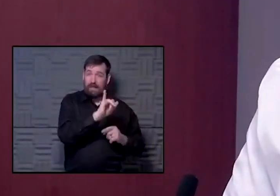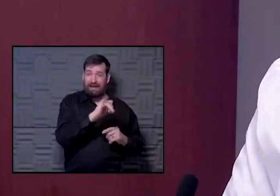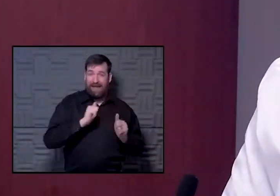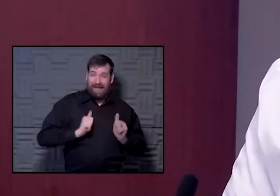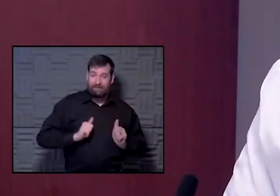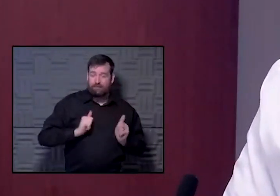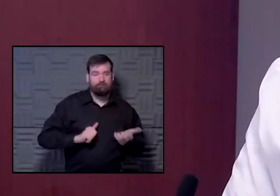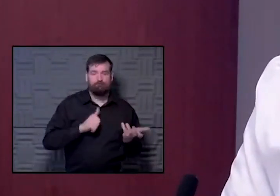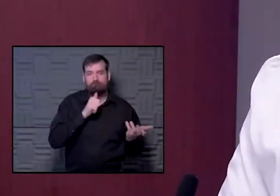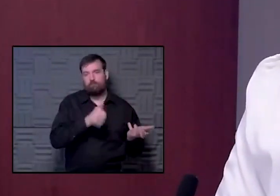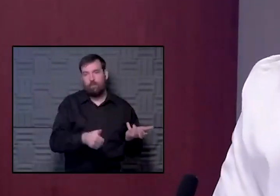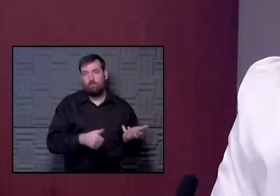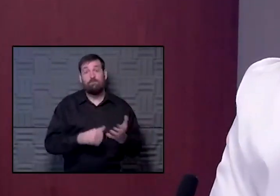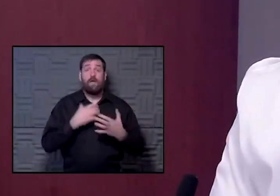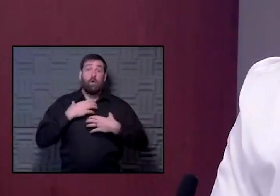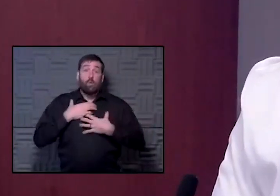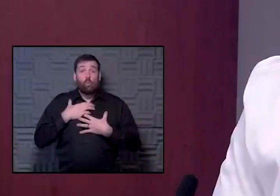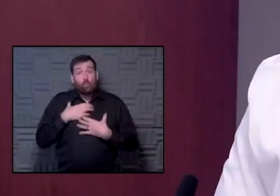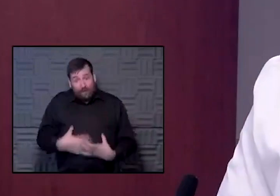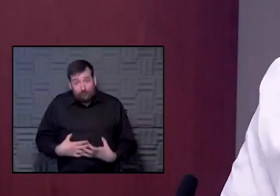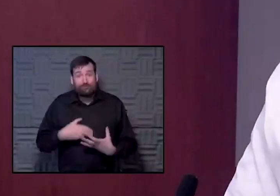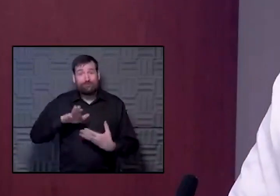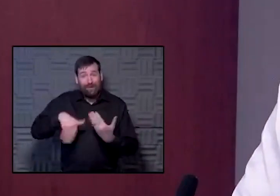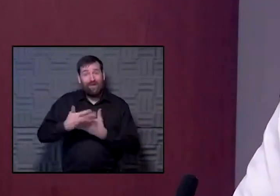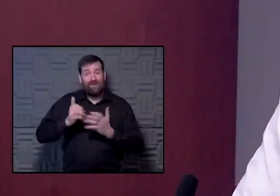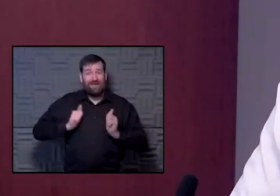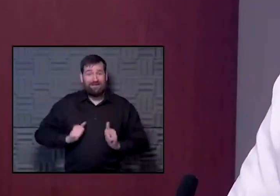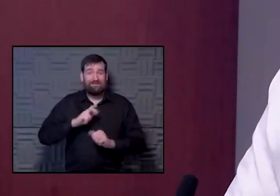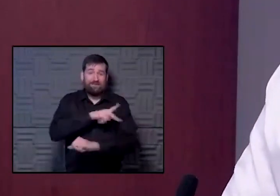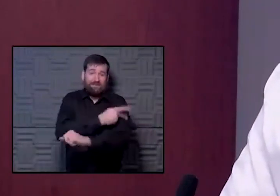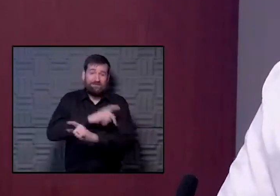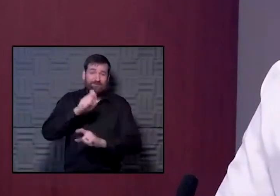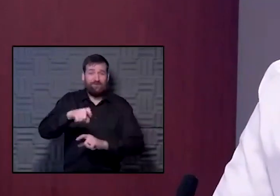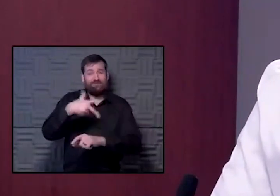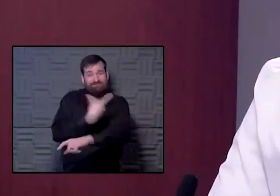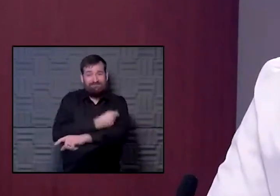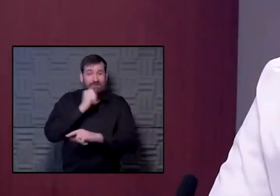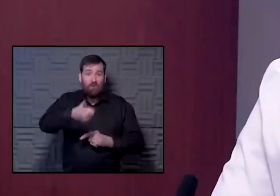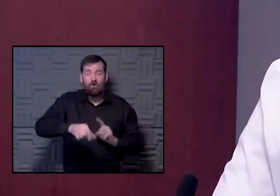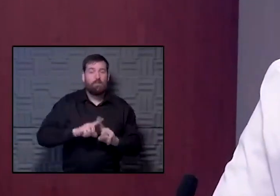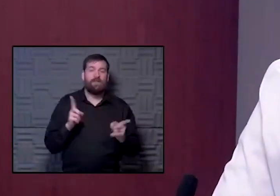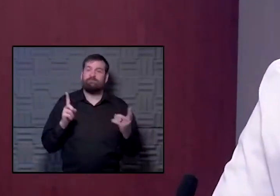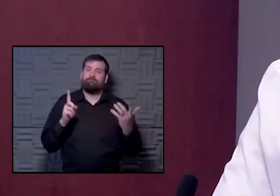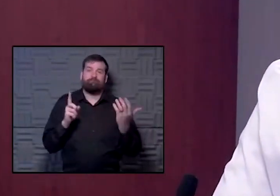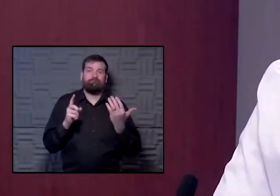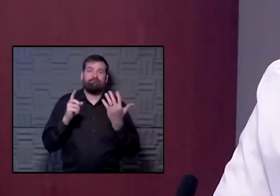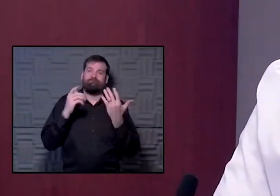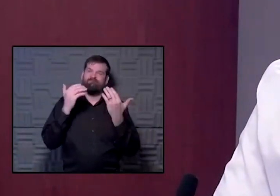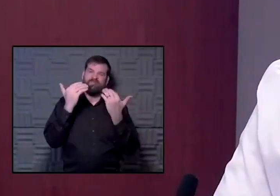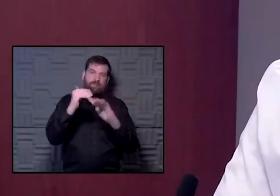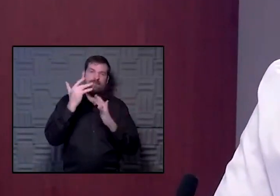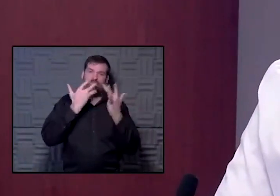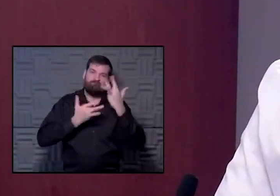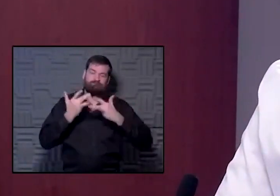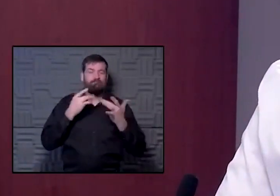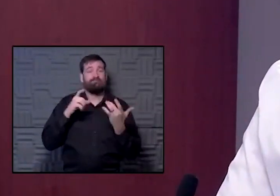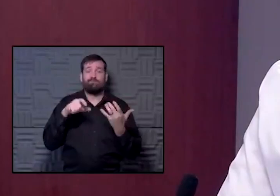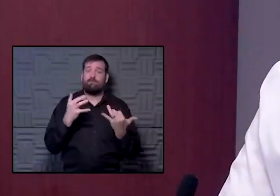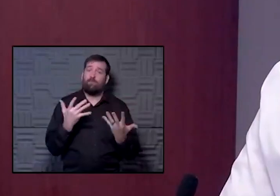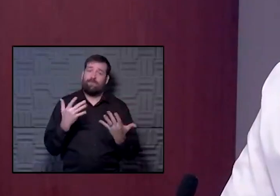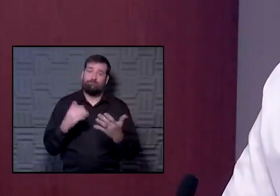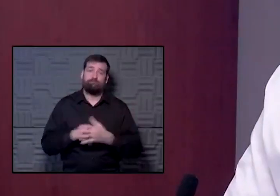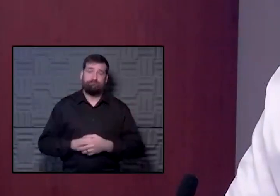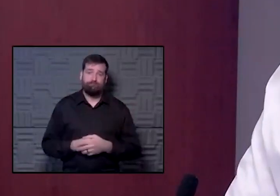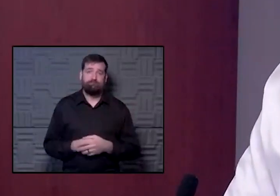And so, yeah, I wish all my asthma patients could get Yeah. it tomorrow, but it is, in limited resources, it's something that's going to have to wait till that